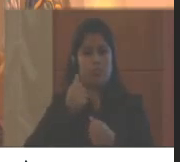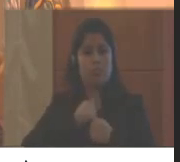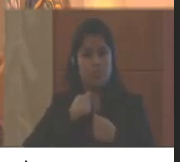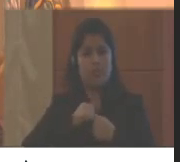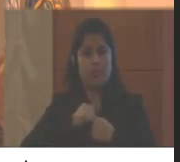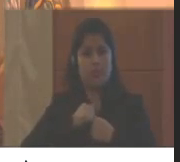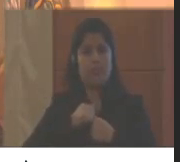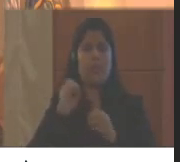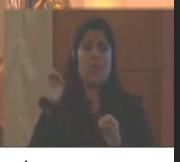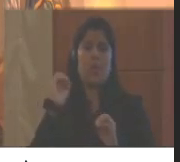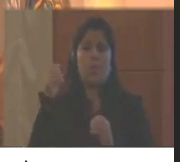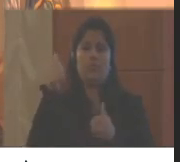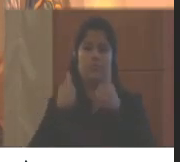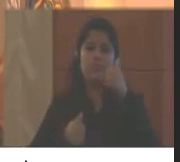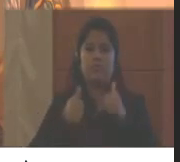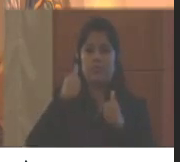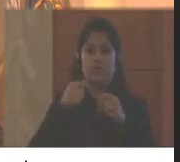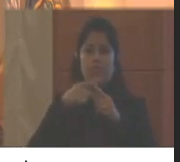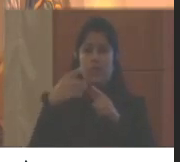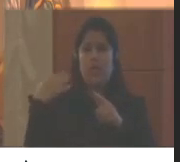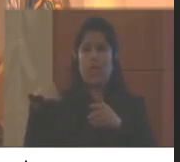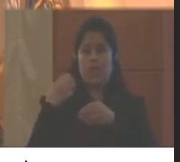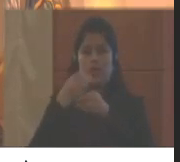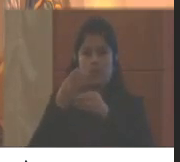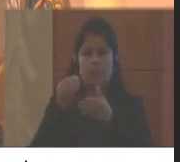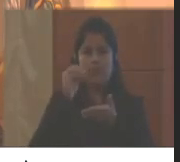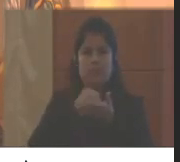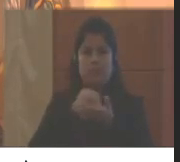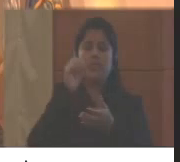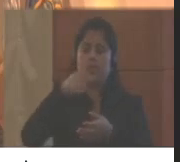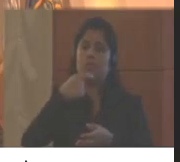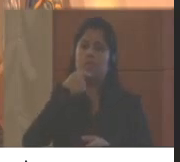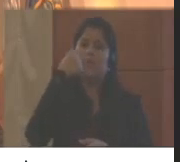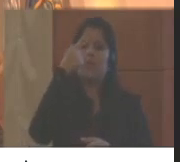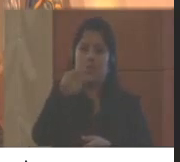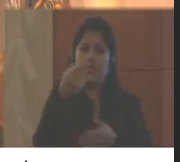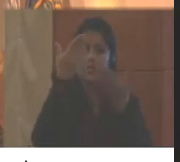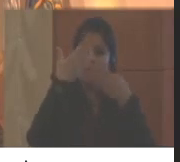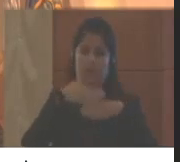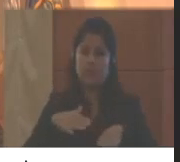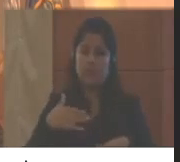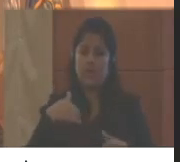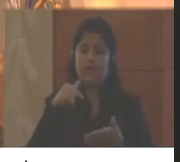to be supported by and have less vulnerability at their